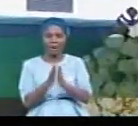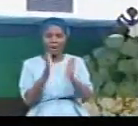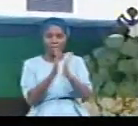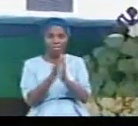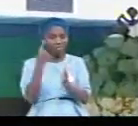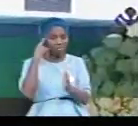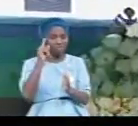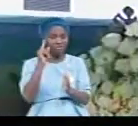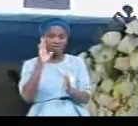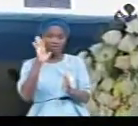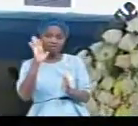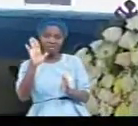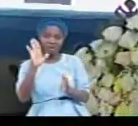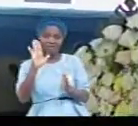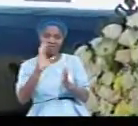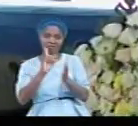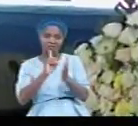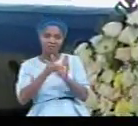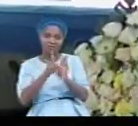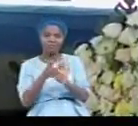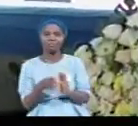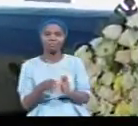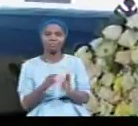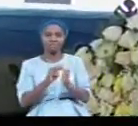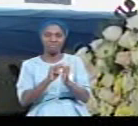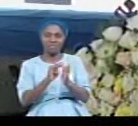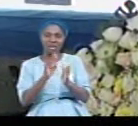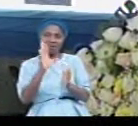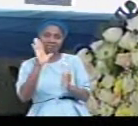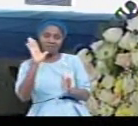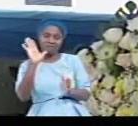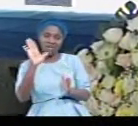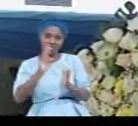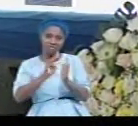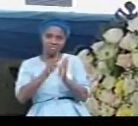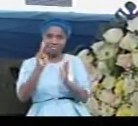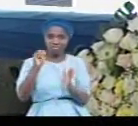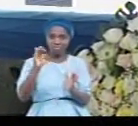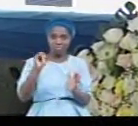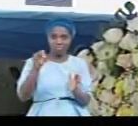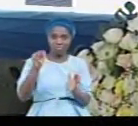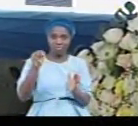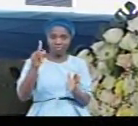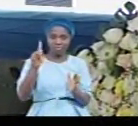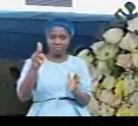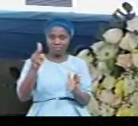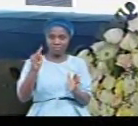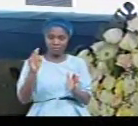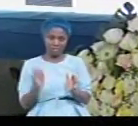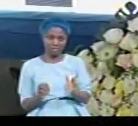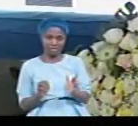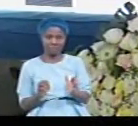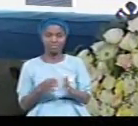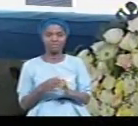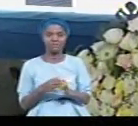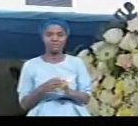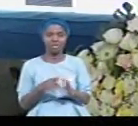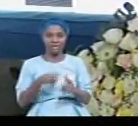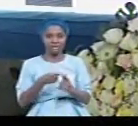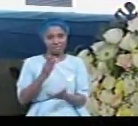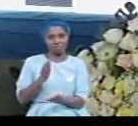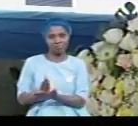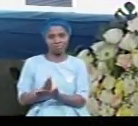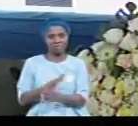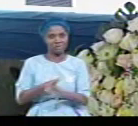they're gone. They've left the throne of grace. They're not asking anymore. And then they go to